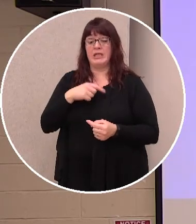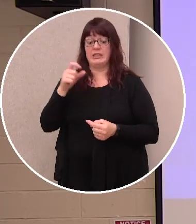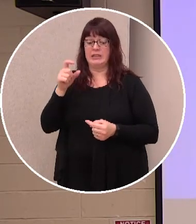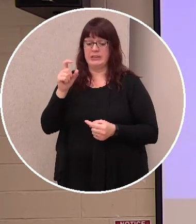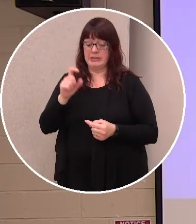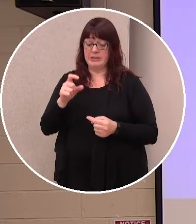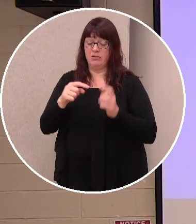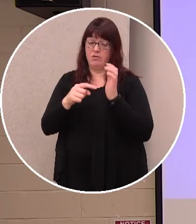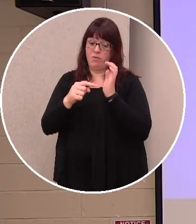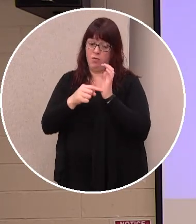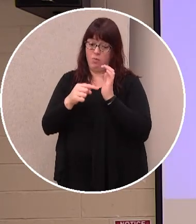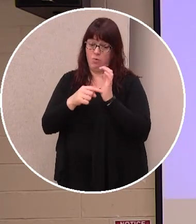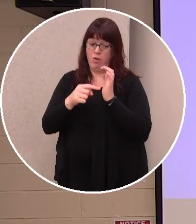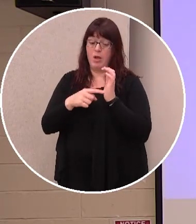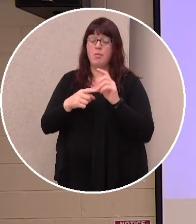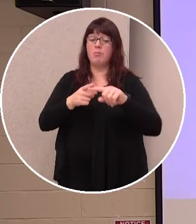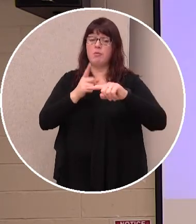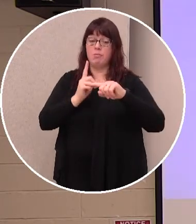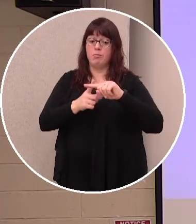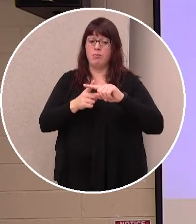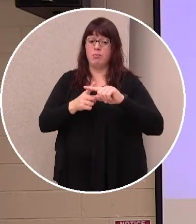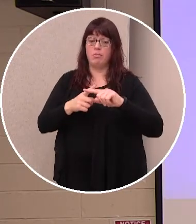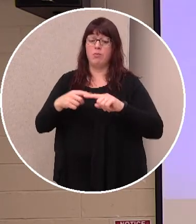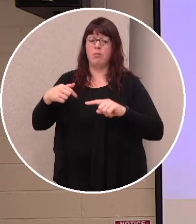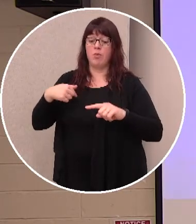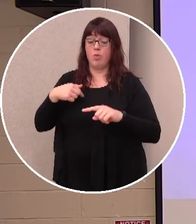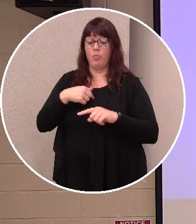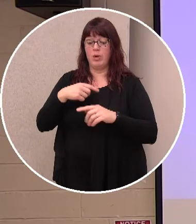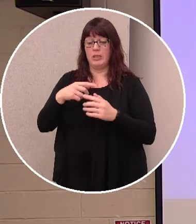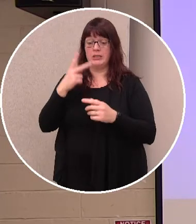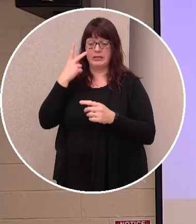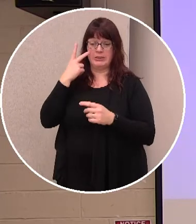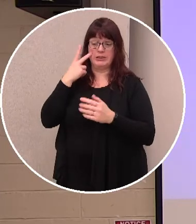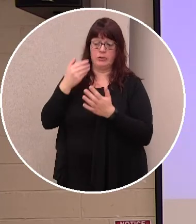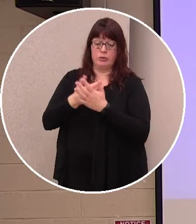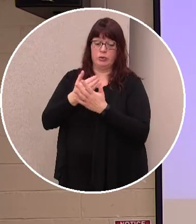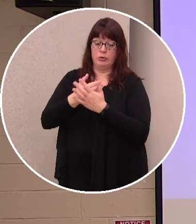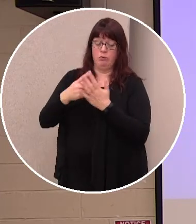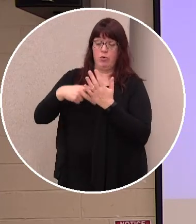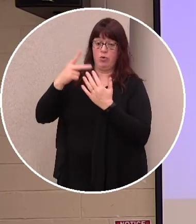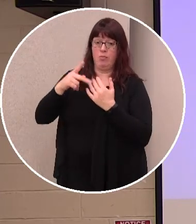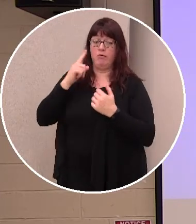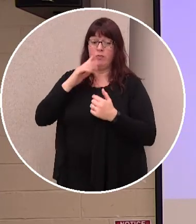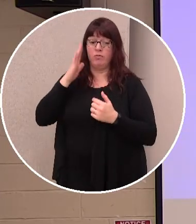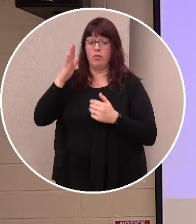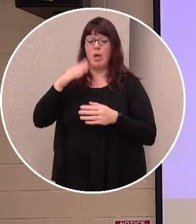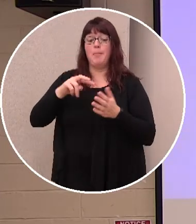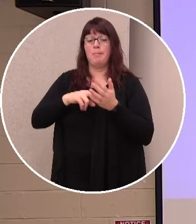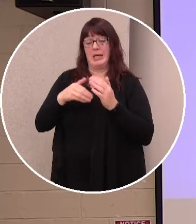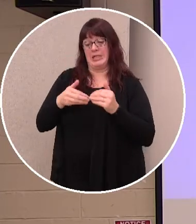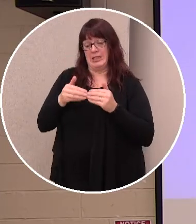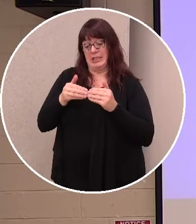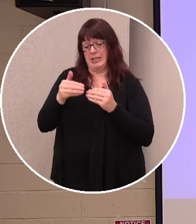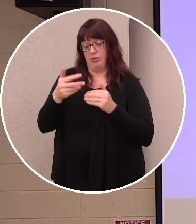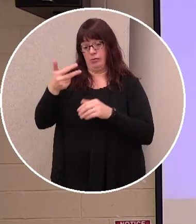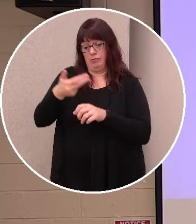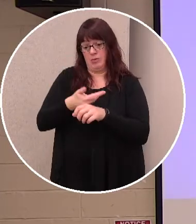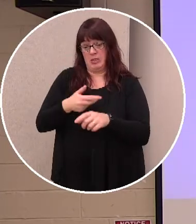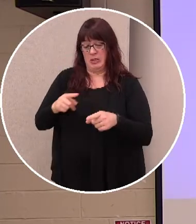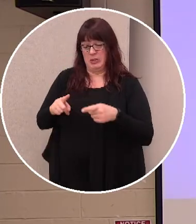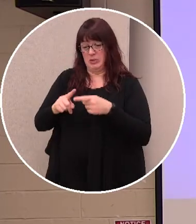and because we've got a program that will meet our requirements going into the future, over the next 3 months, up until the end of